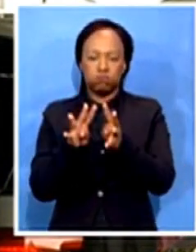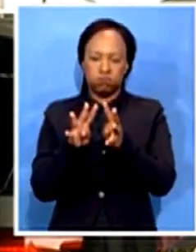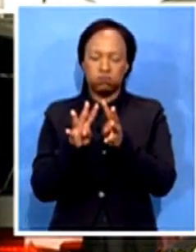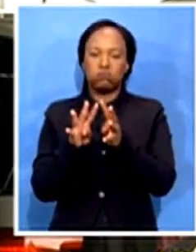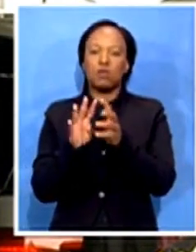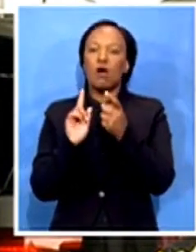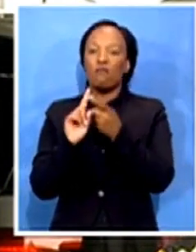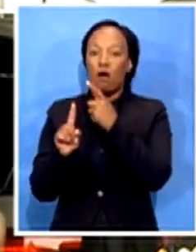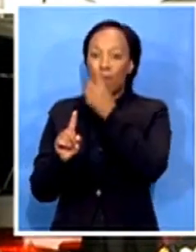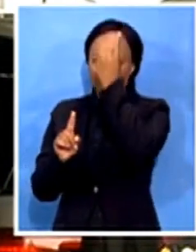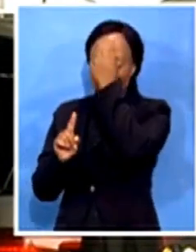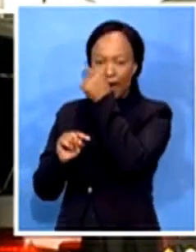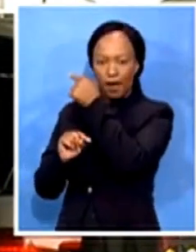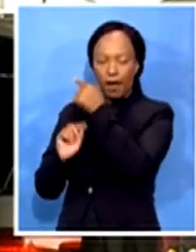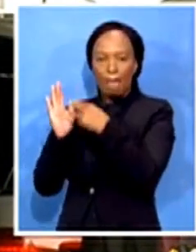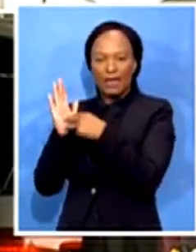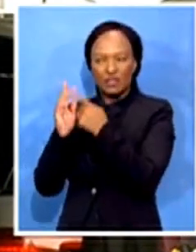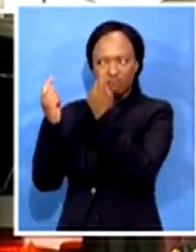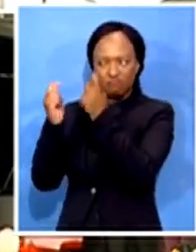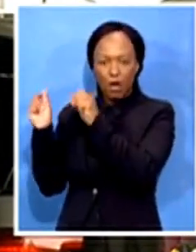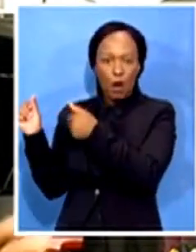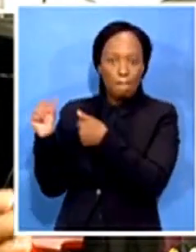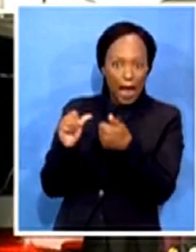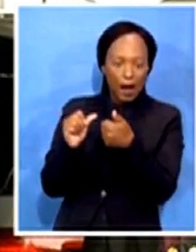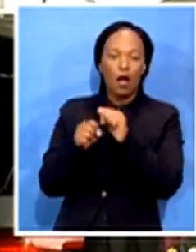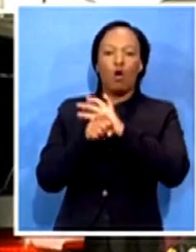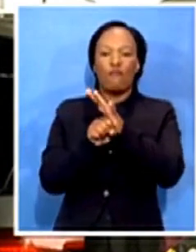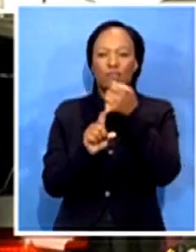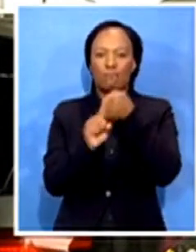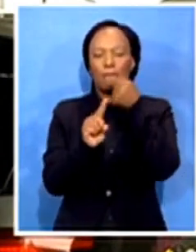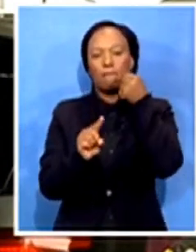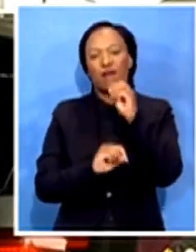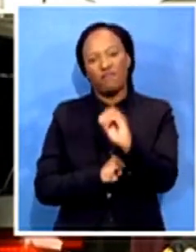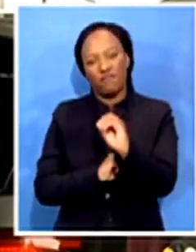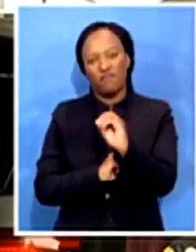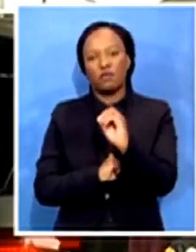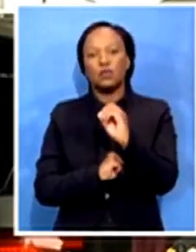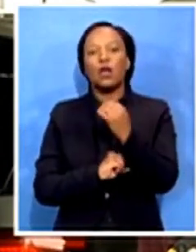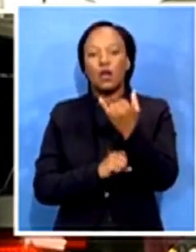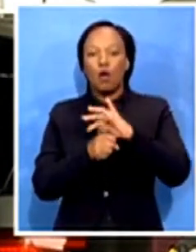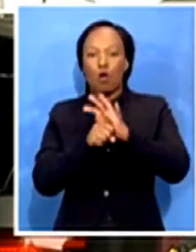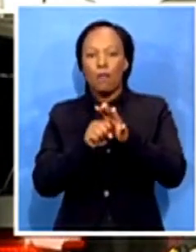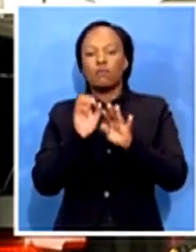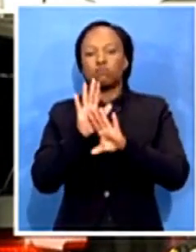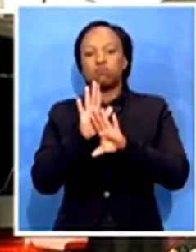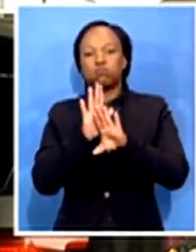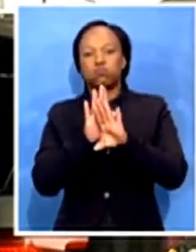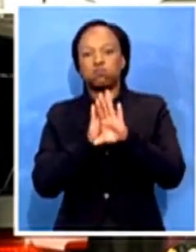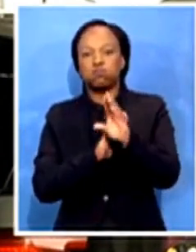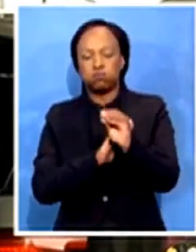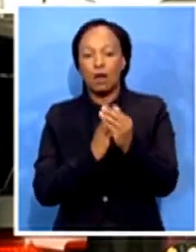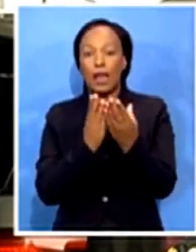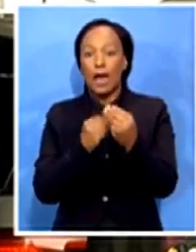event. That second wave started to the numbers in our hospital started, so they couldn't release